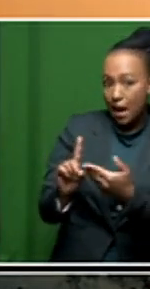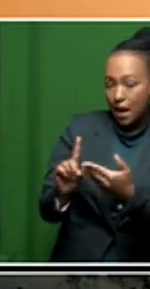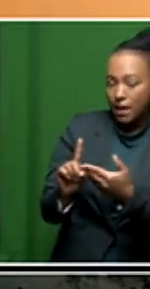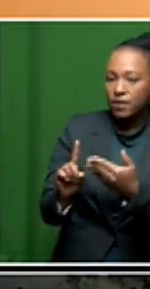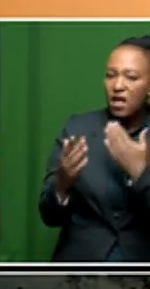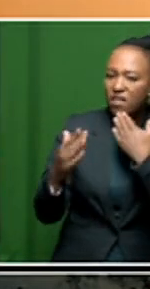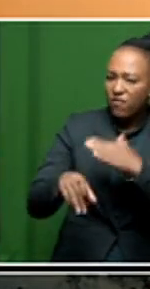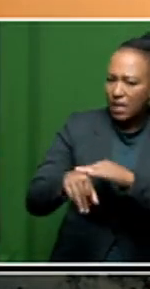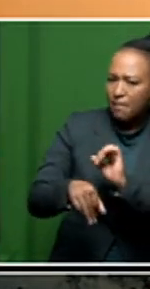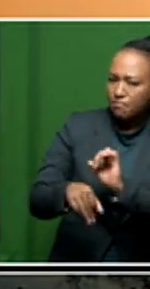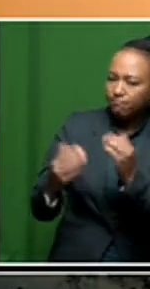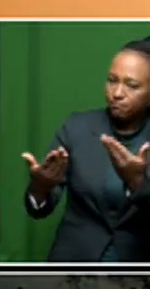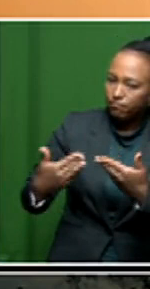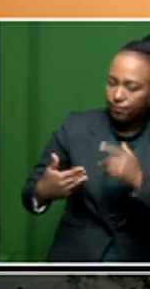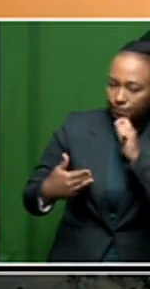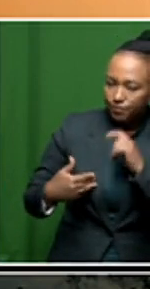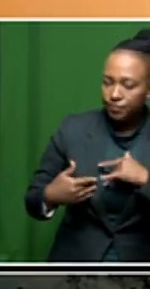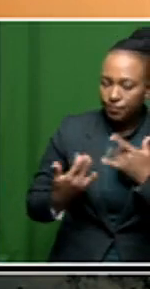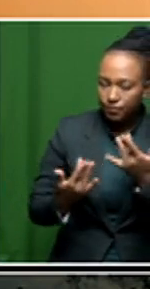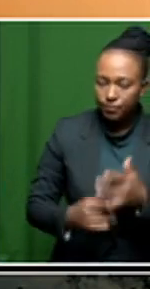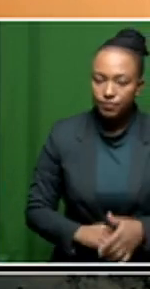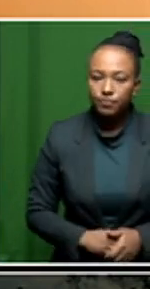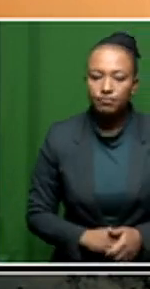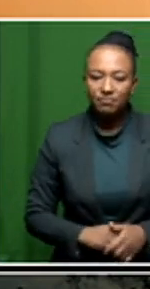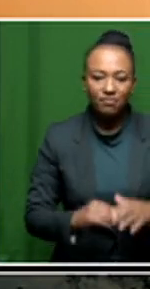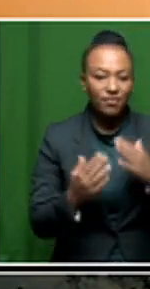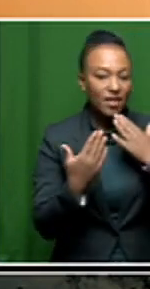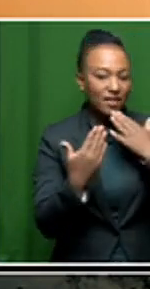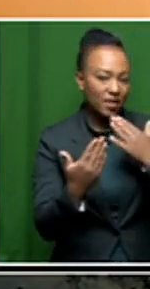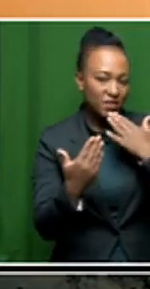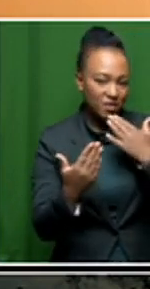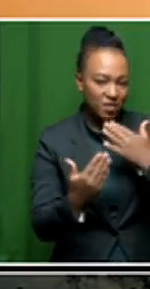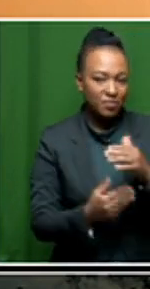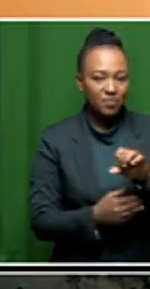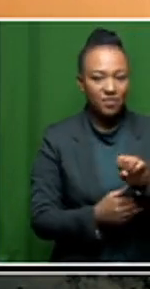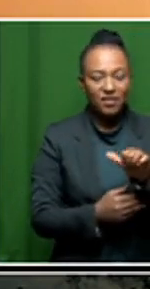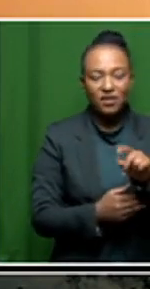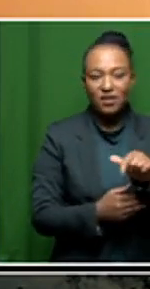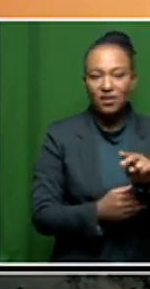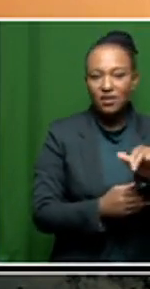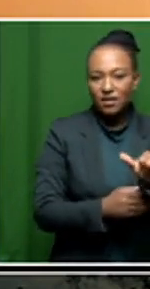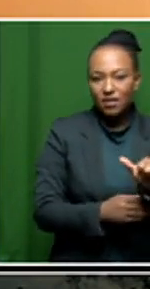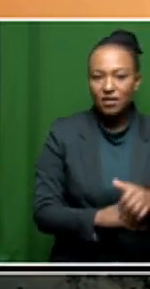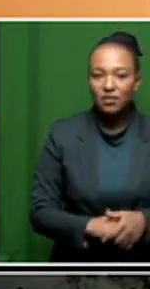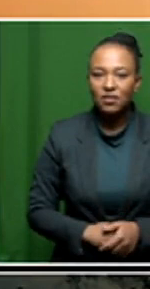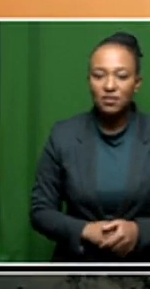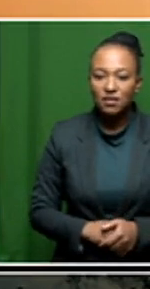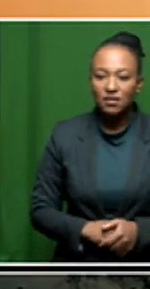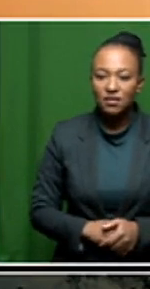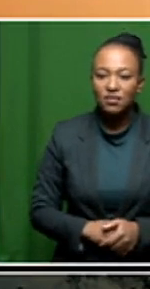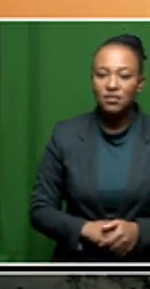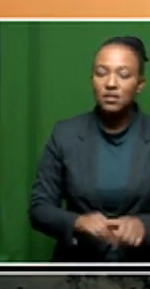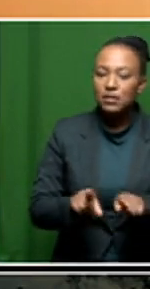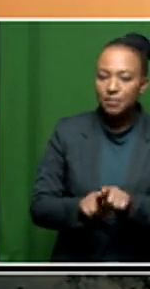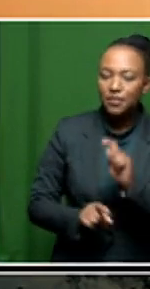Ms. Ngwenya, thanks for your time. Welcome to Morning Live. Thanks very much, Sakina. Ms. Ngwenya, there have